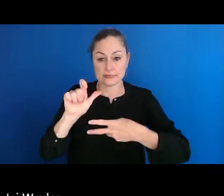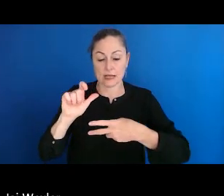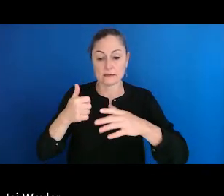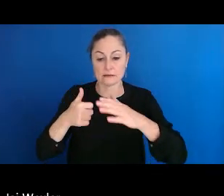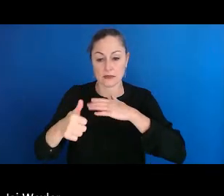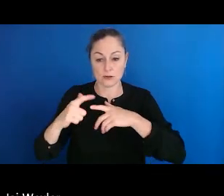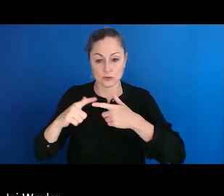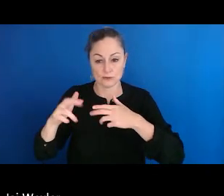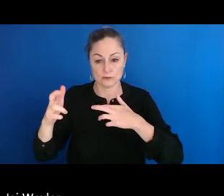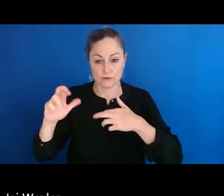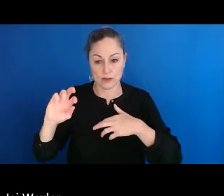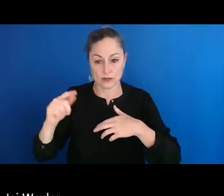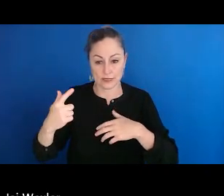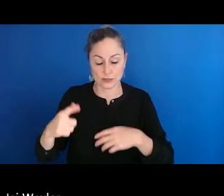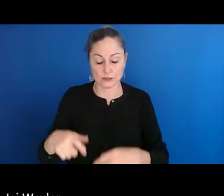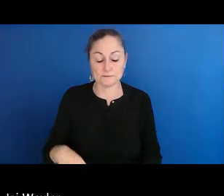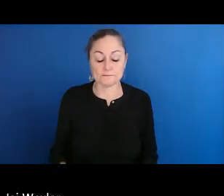regulations.